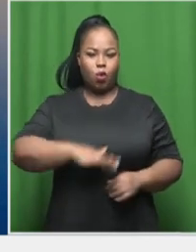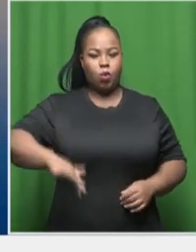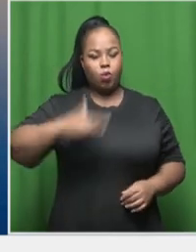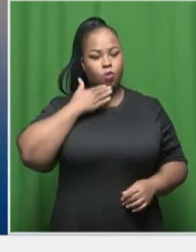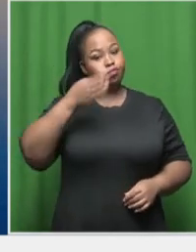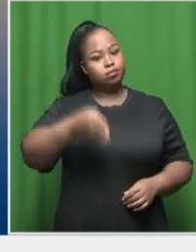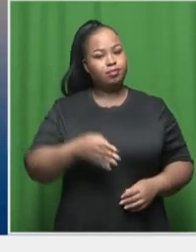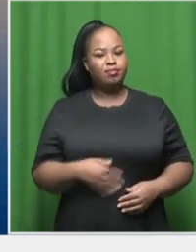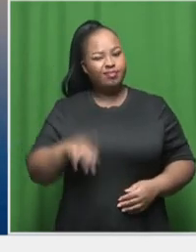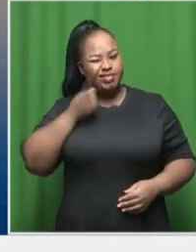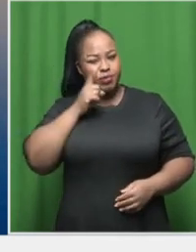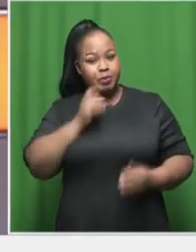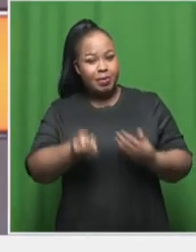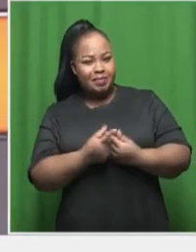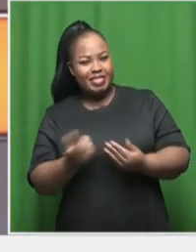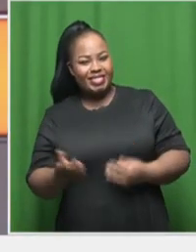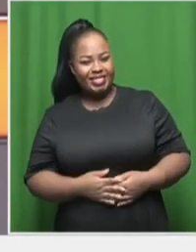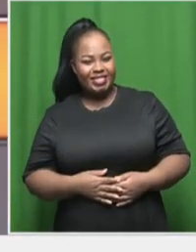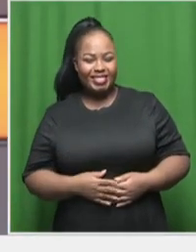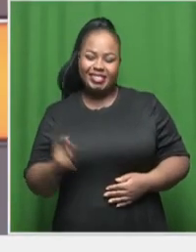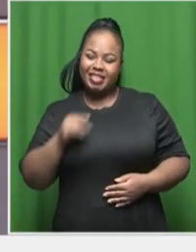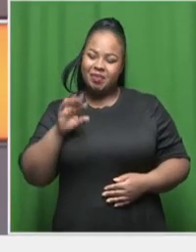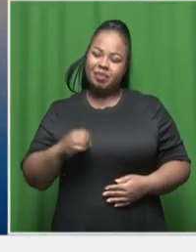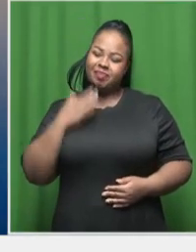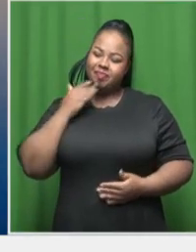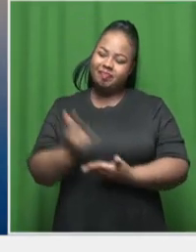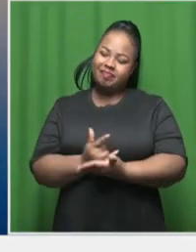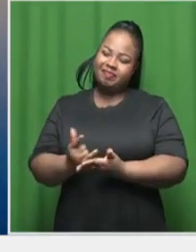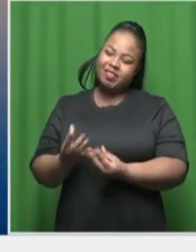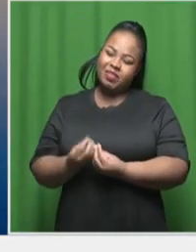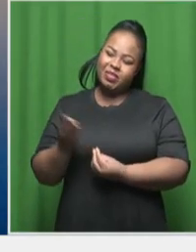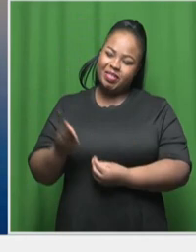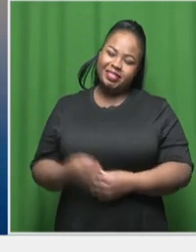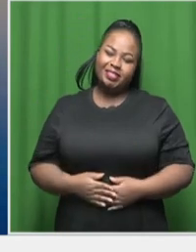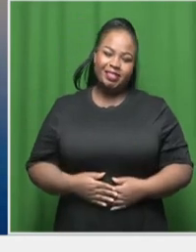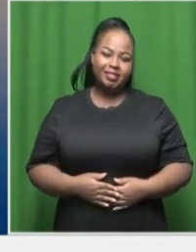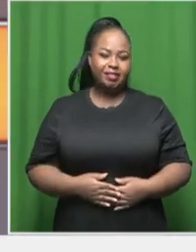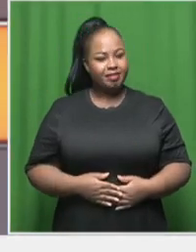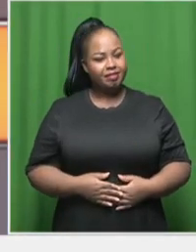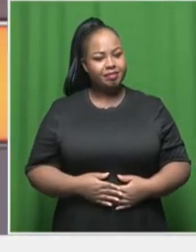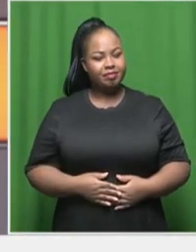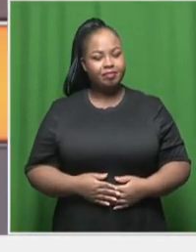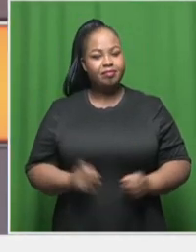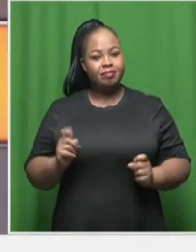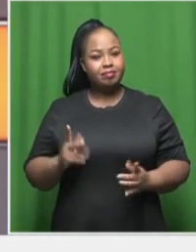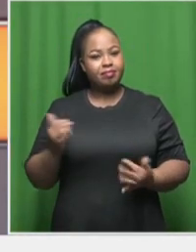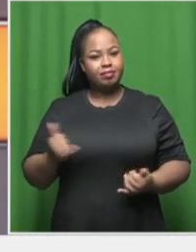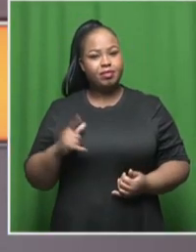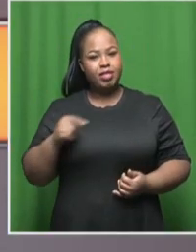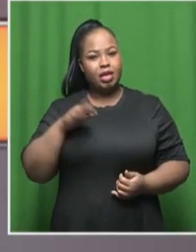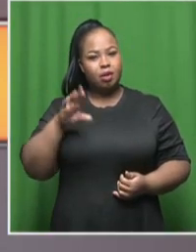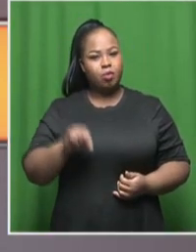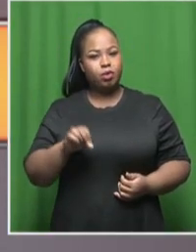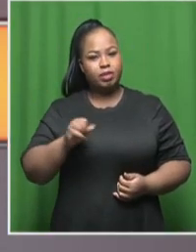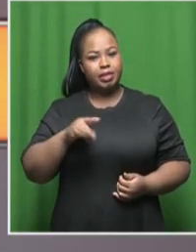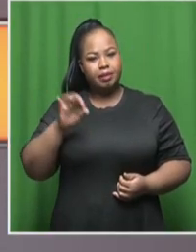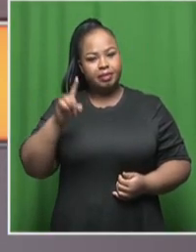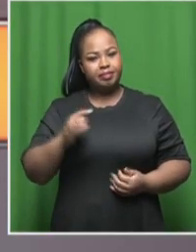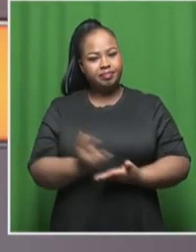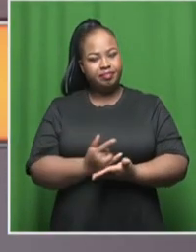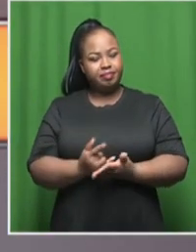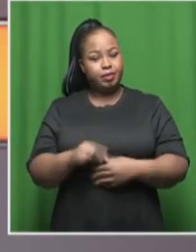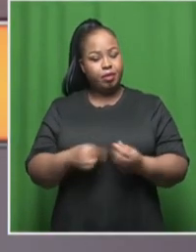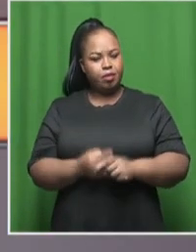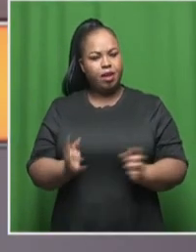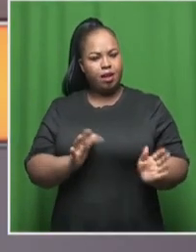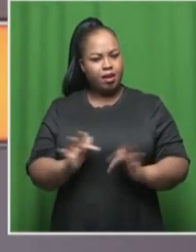there. So, but we'll see what happens. All right, Thabo, lovely chatting to you. Thank you very much for having me. All right, that was Thabo Selepe, and he's been speaking to us about